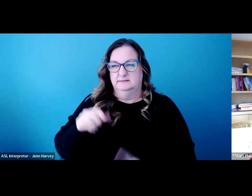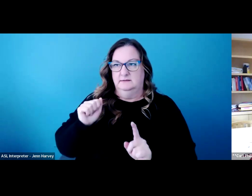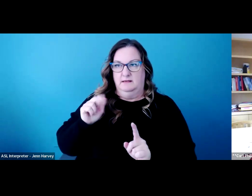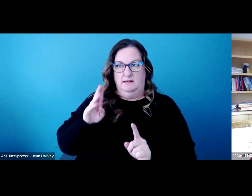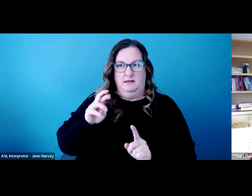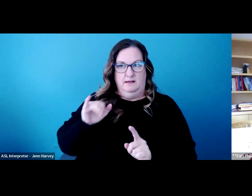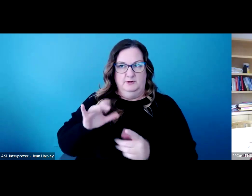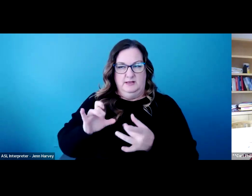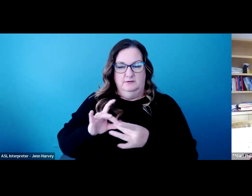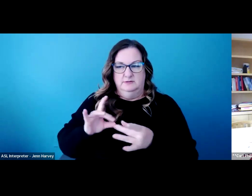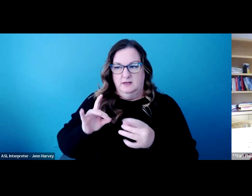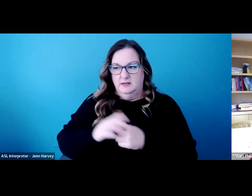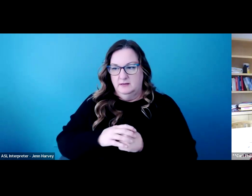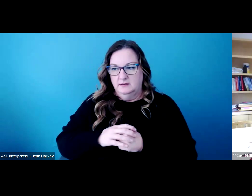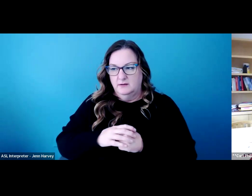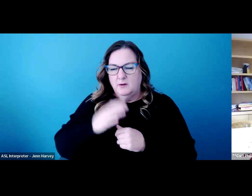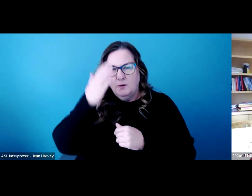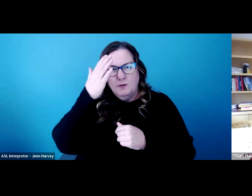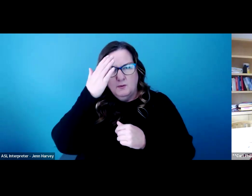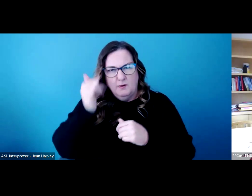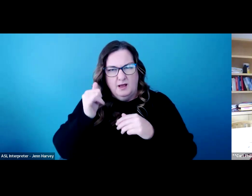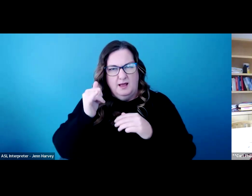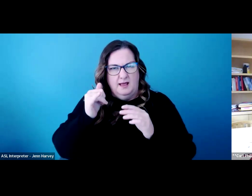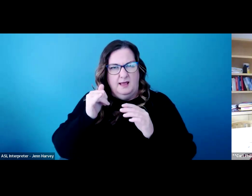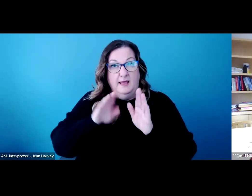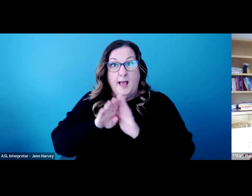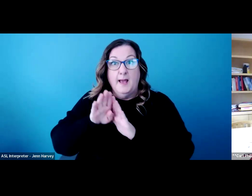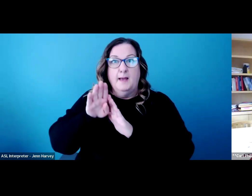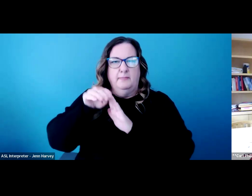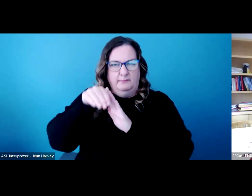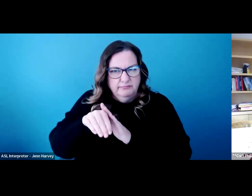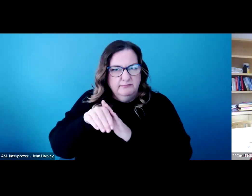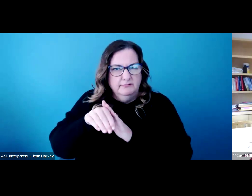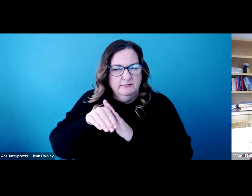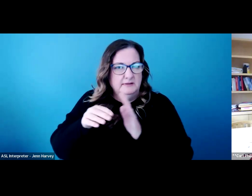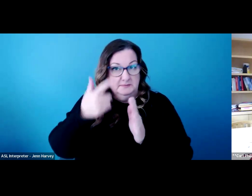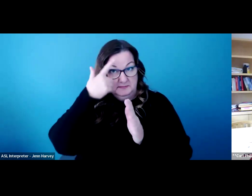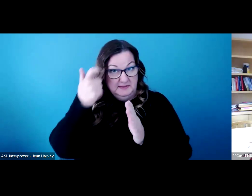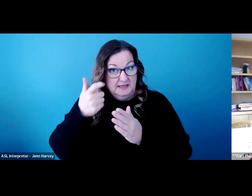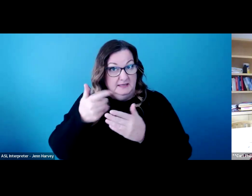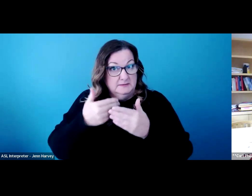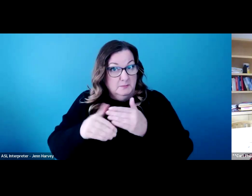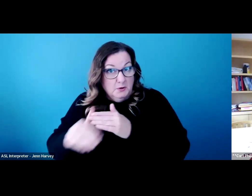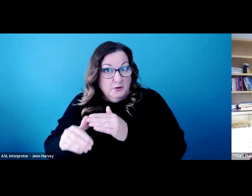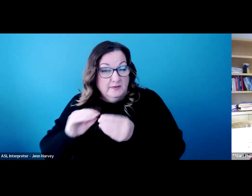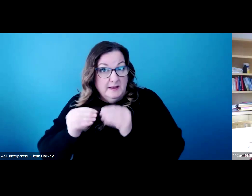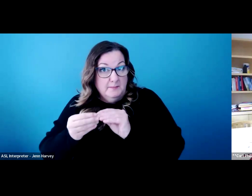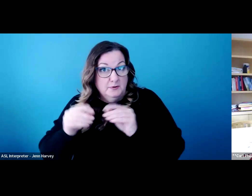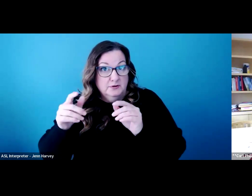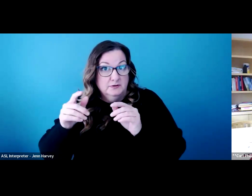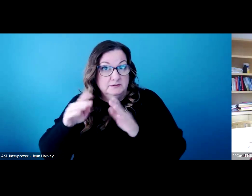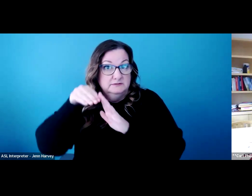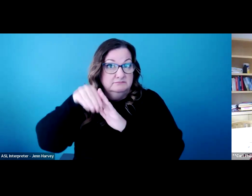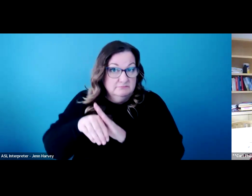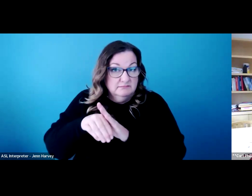23 decrease does it come from dropping birth rates overall? And then we have a couple more questions, and I'll just let folks know we